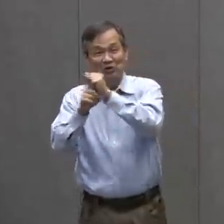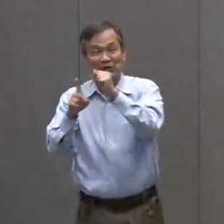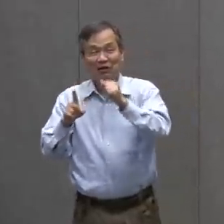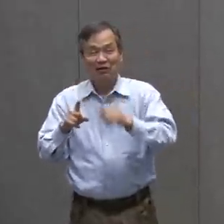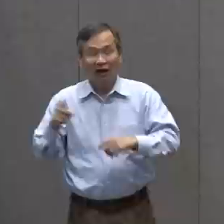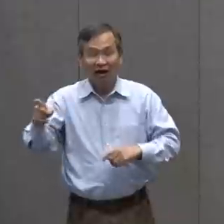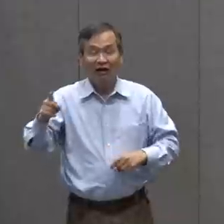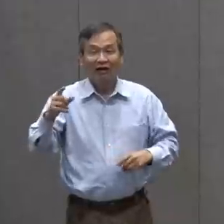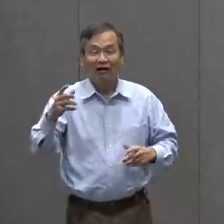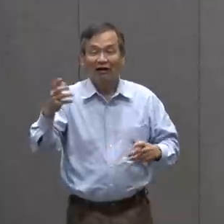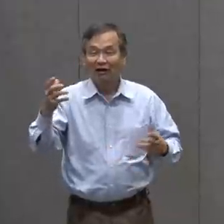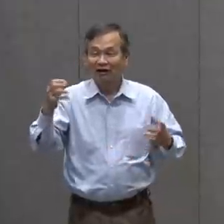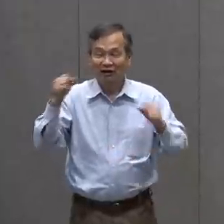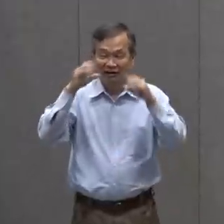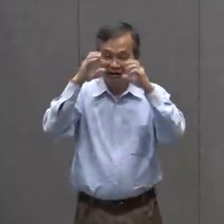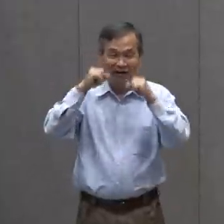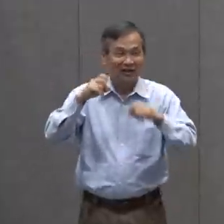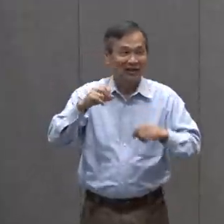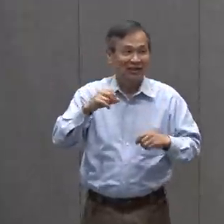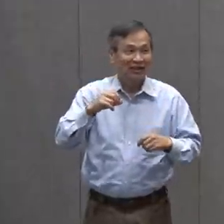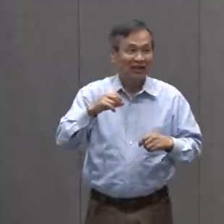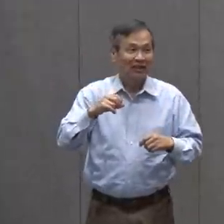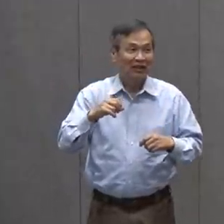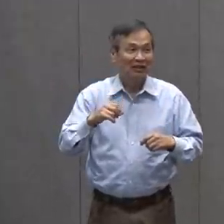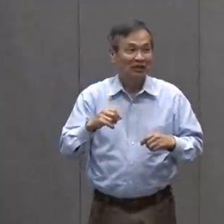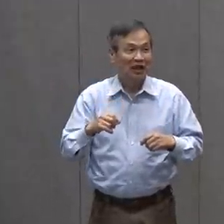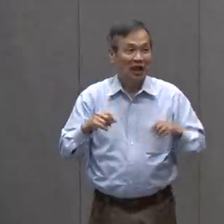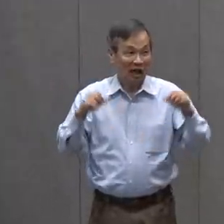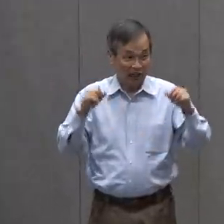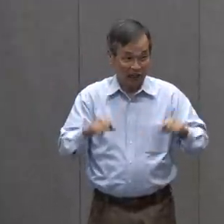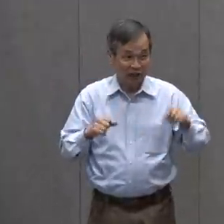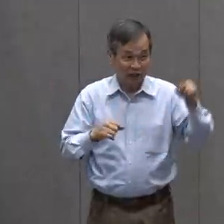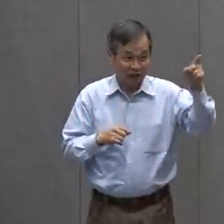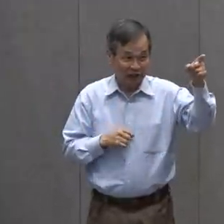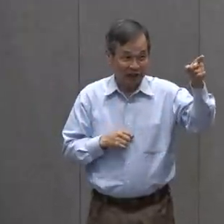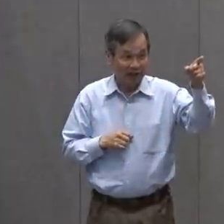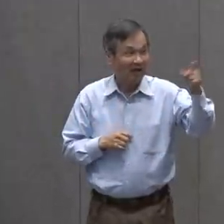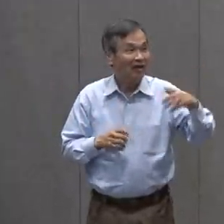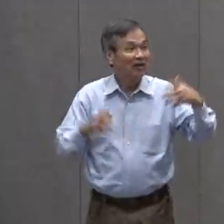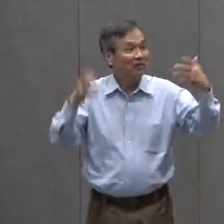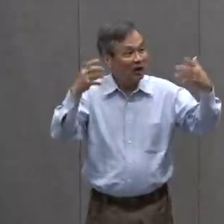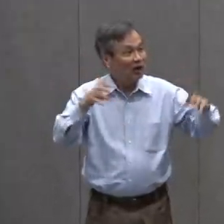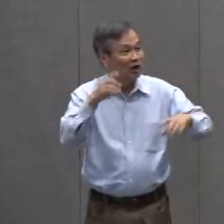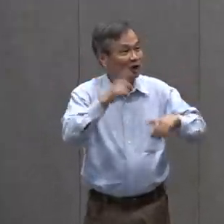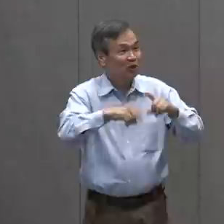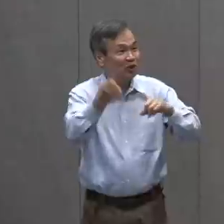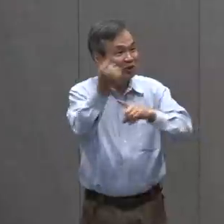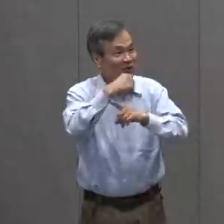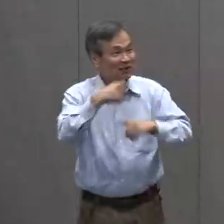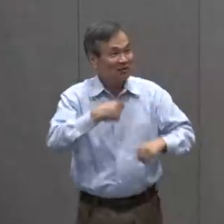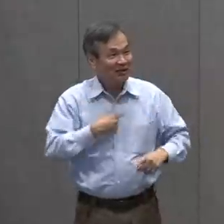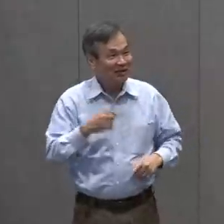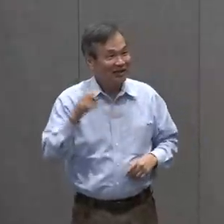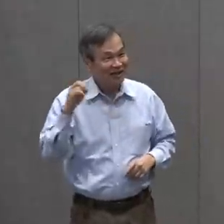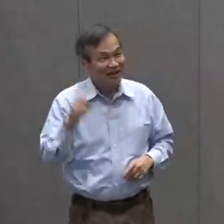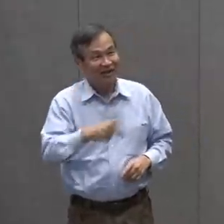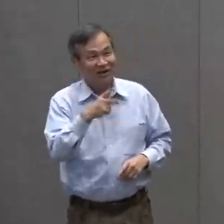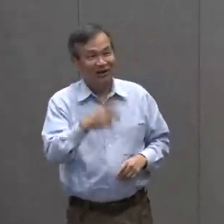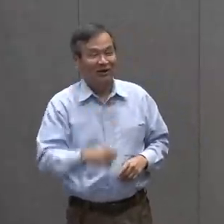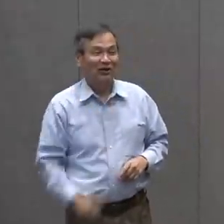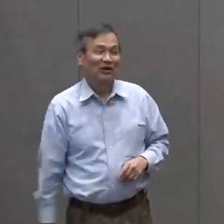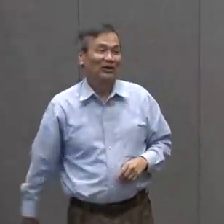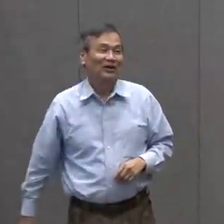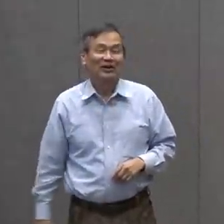But what she didn't notice is where could I go? But I already have it. Ah, darn it.